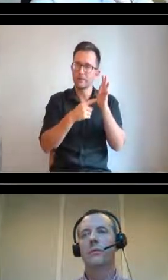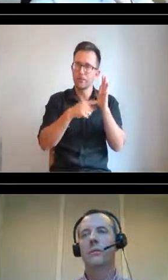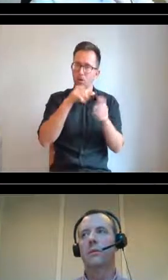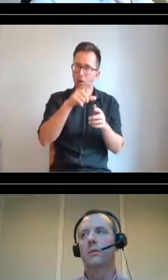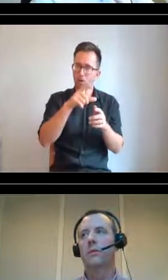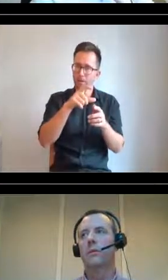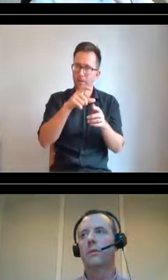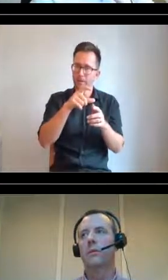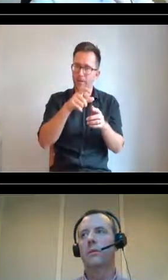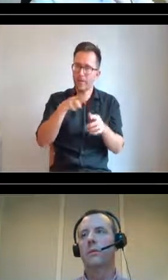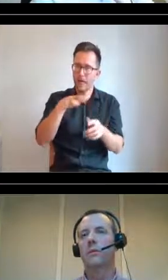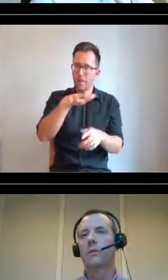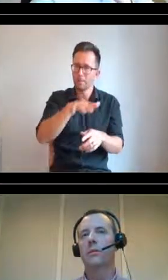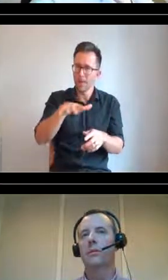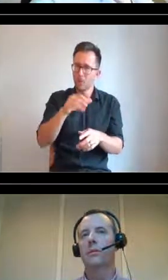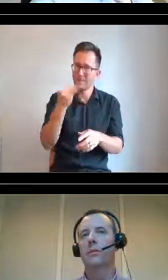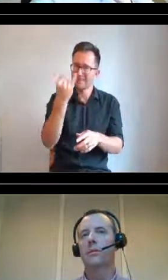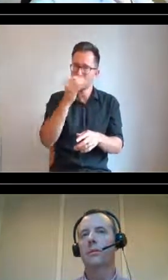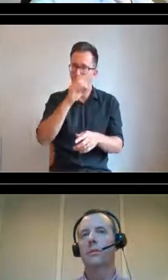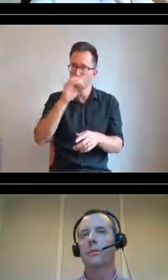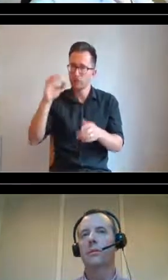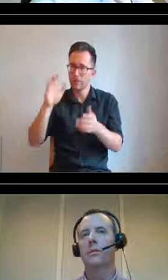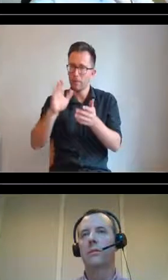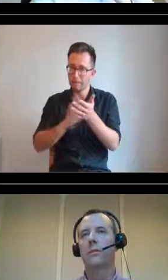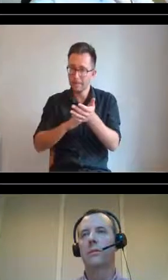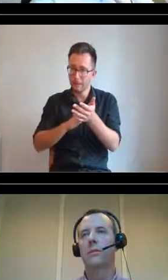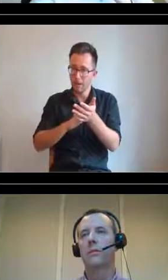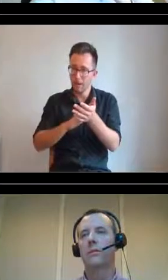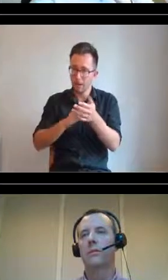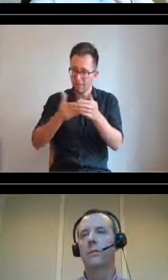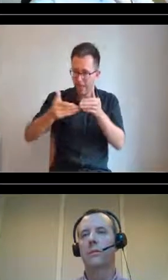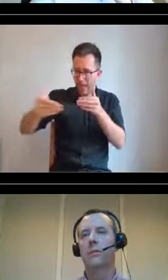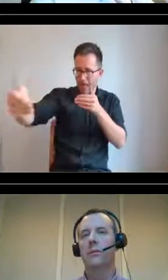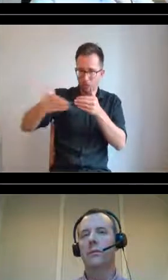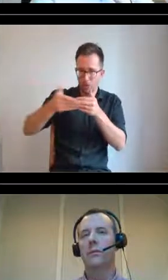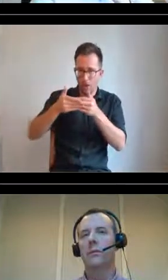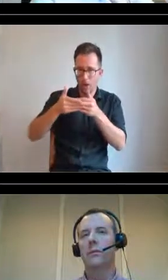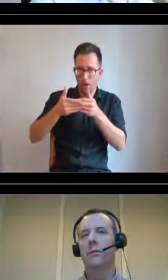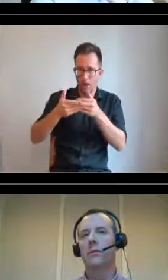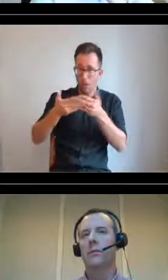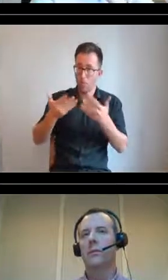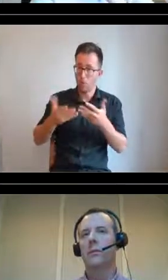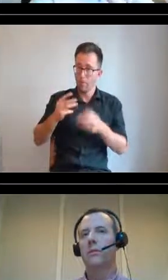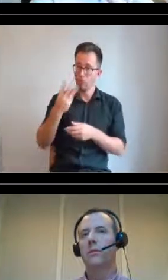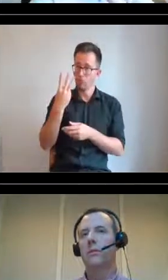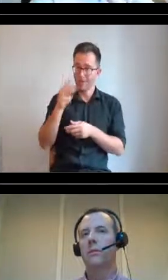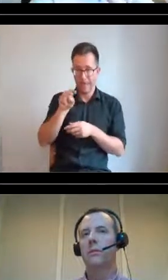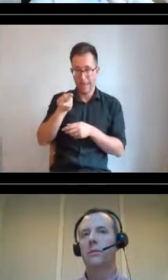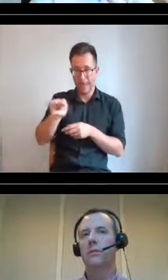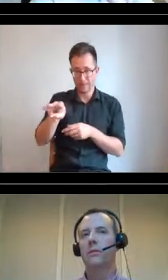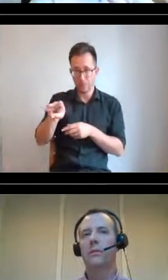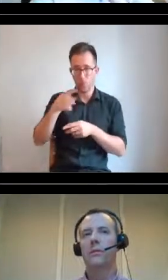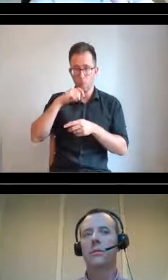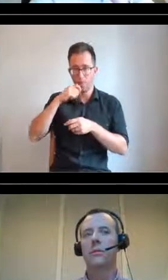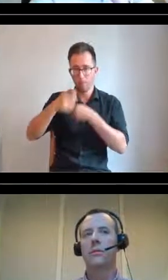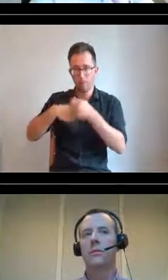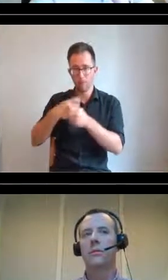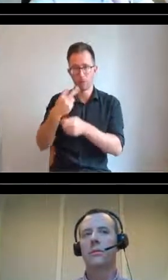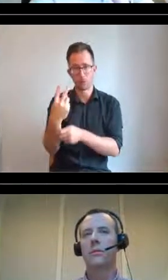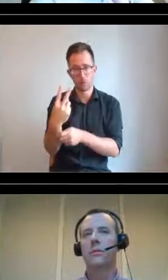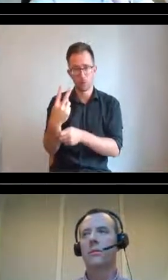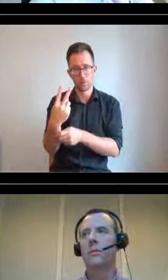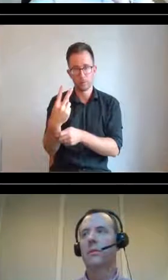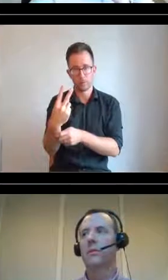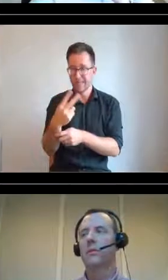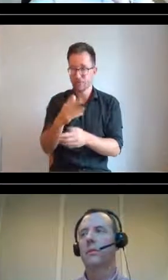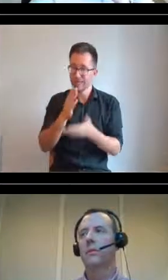There's about a 600-metre length that would go down to the 2 lanes. But again, if you look at any sort of highway